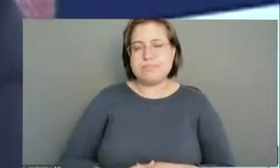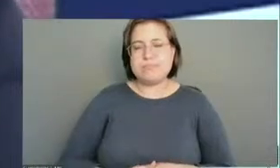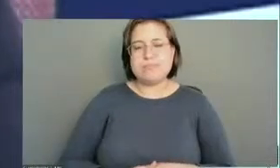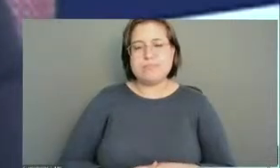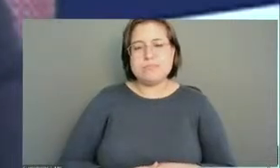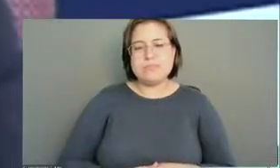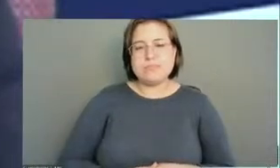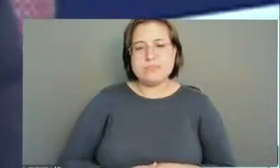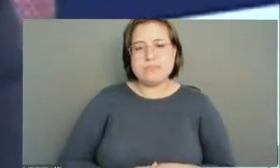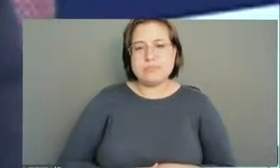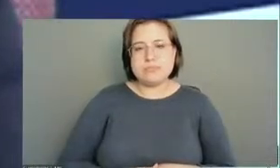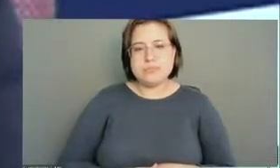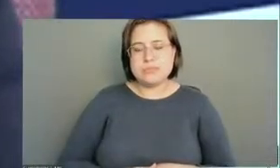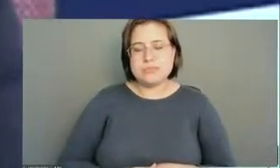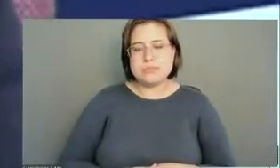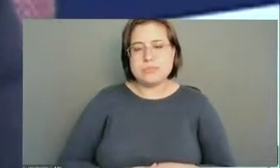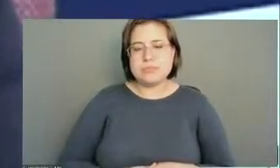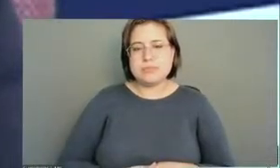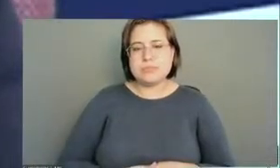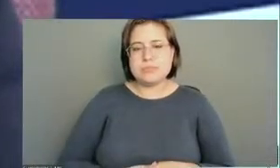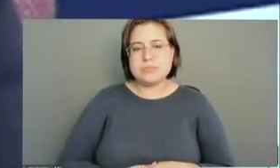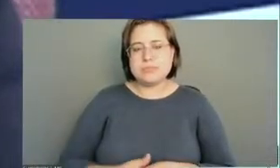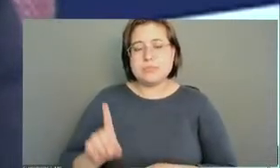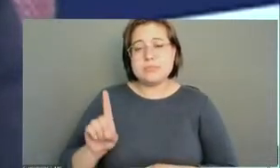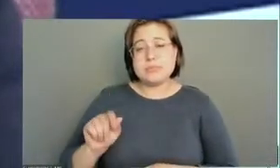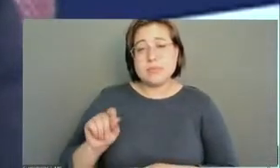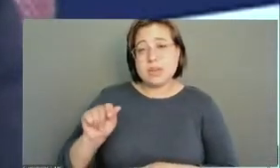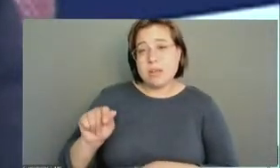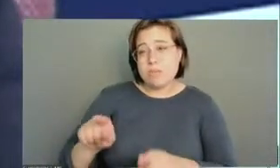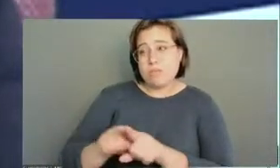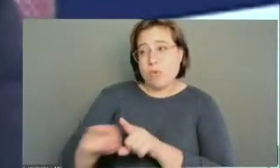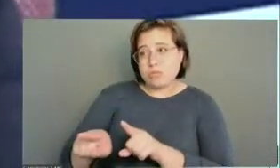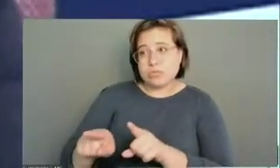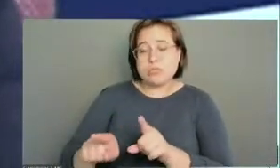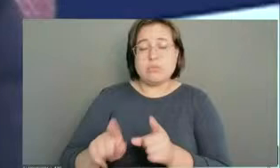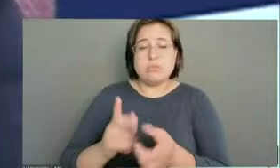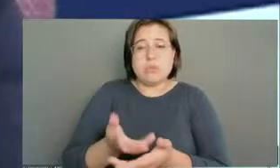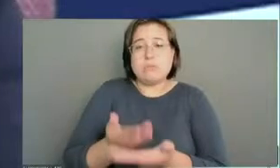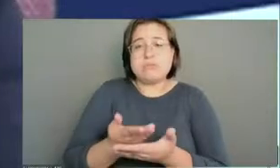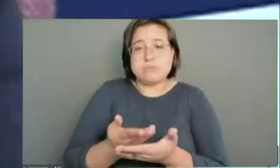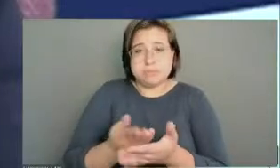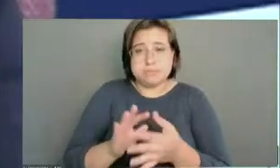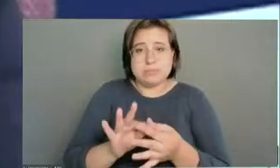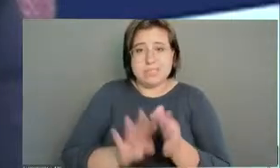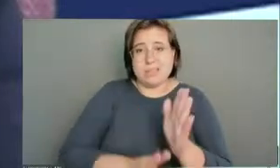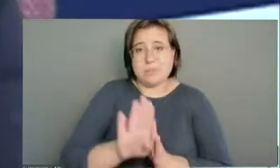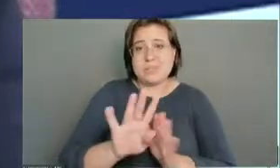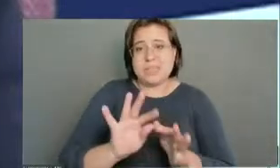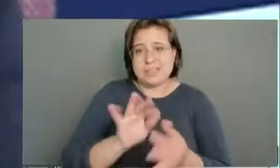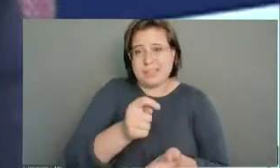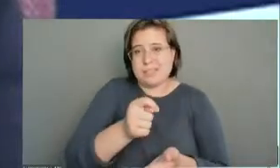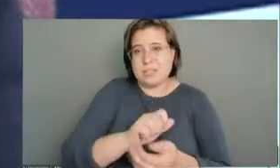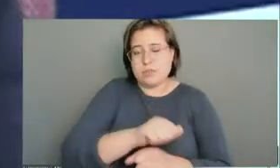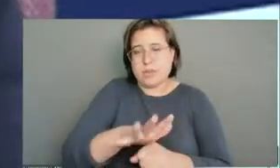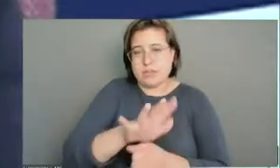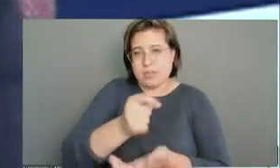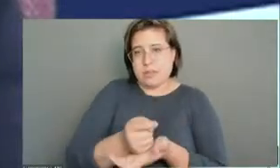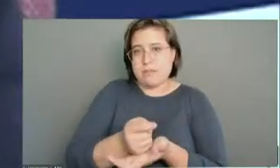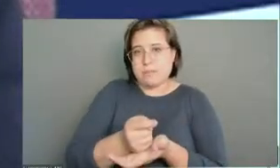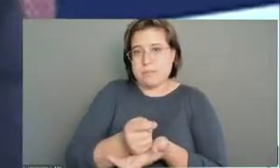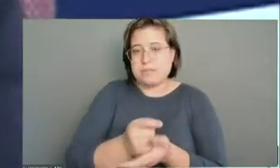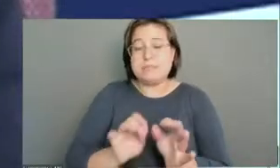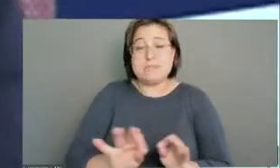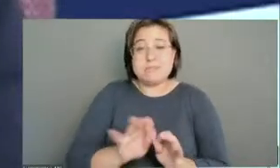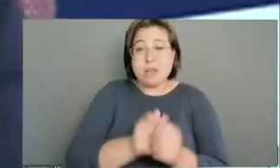The data also demonstrate differential access and uptake in terms of COVID-19 therapies. And it's an imperative that everyone have access